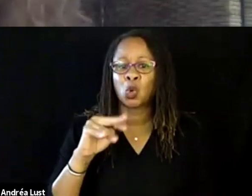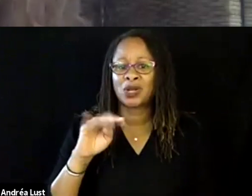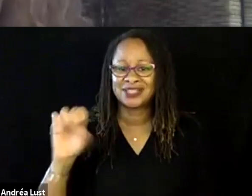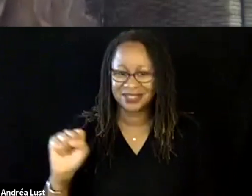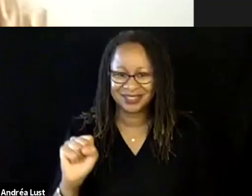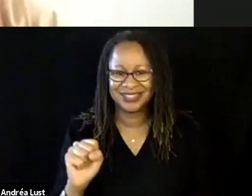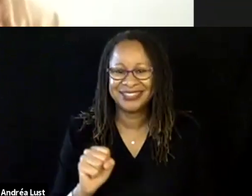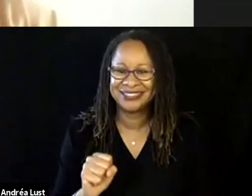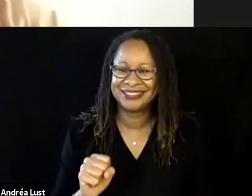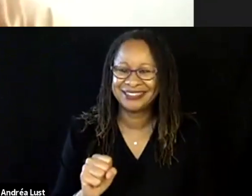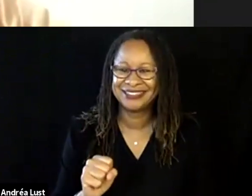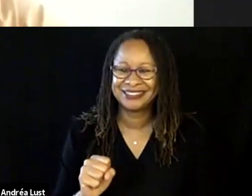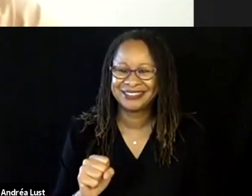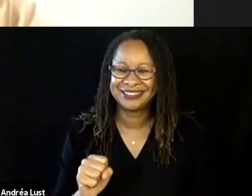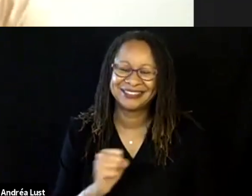that right.